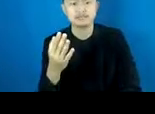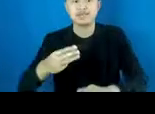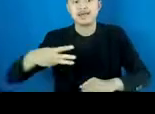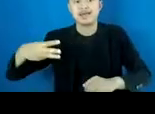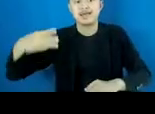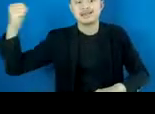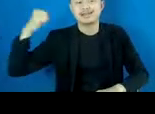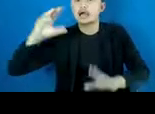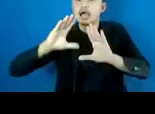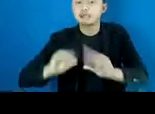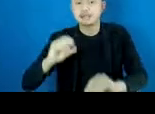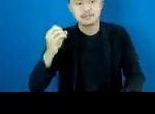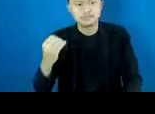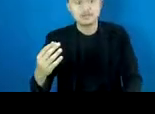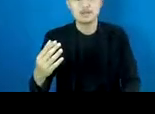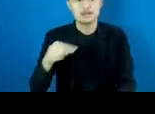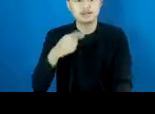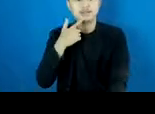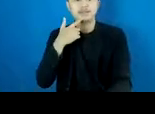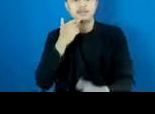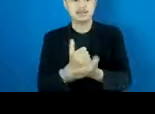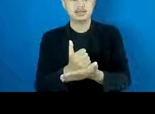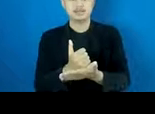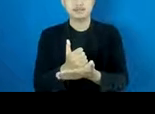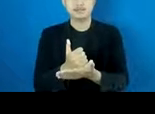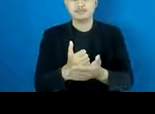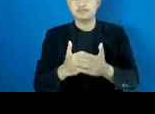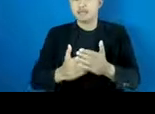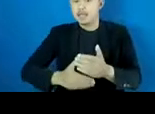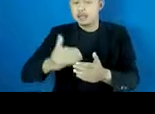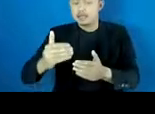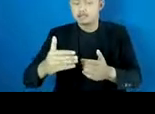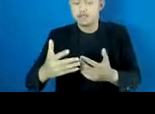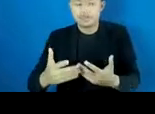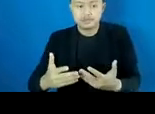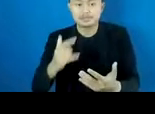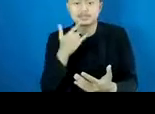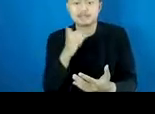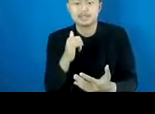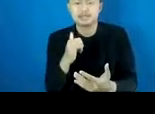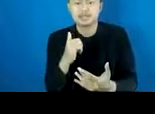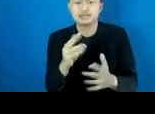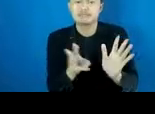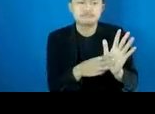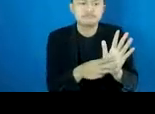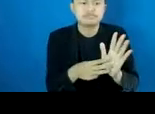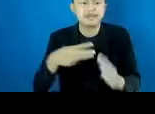that would be required. As you can see, one of the routes stands out where the propulsive energy is